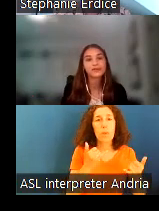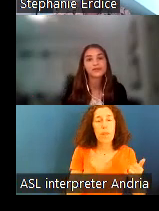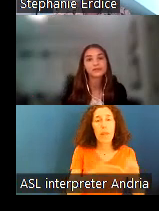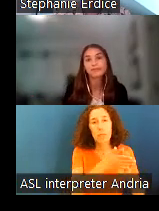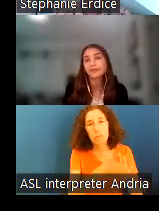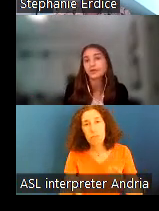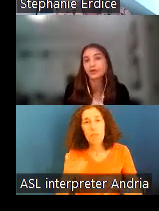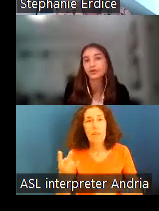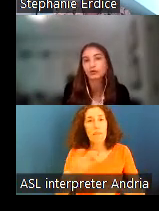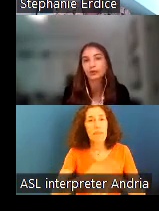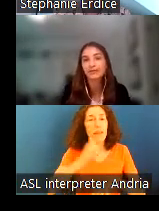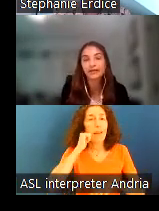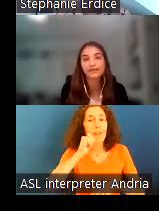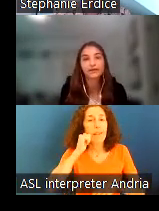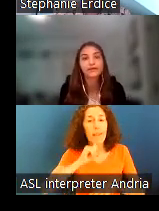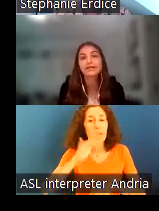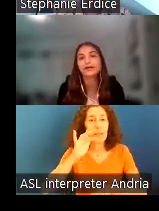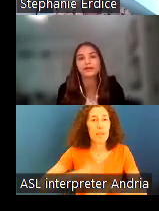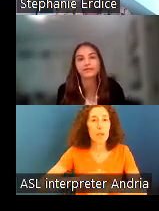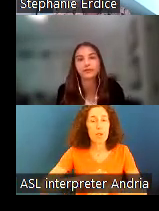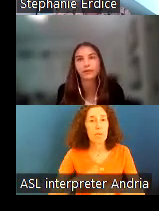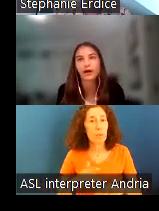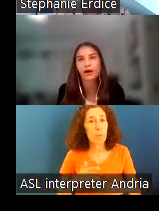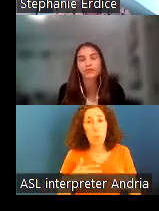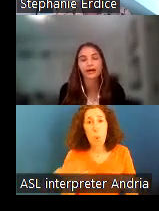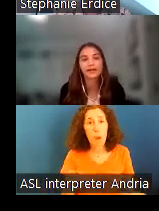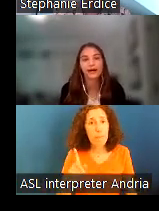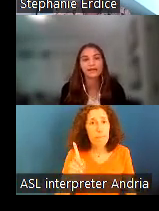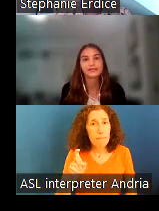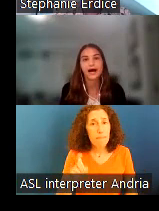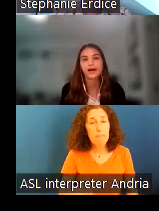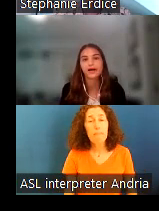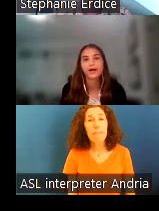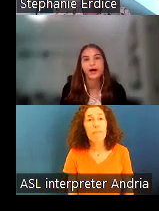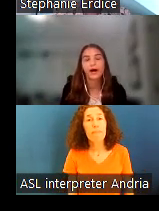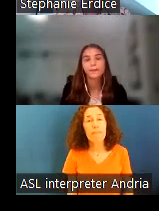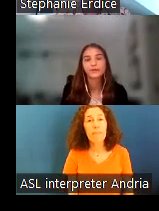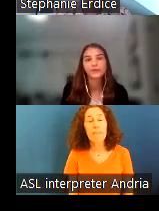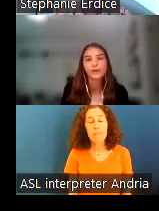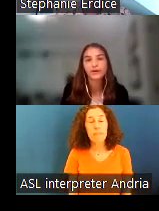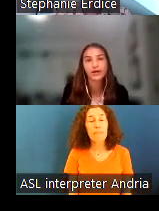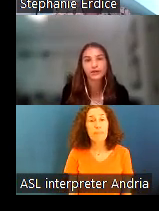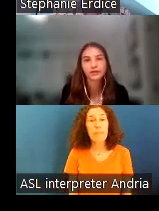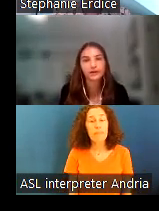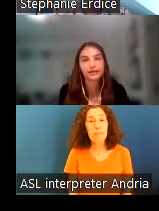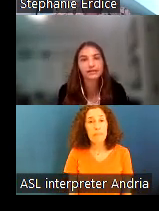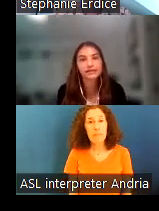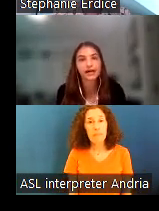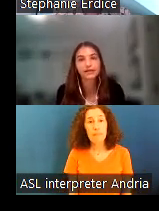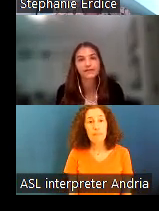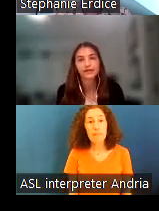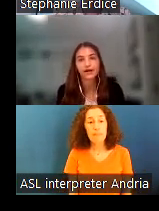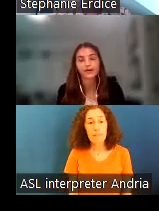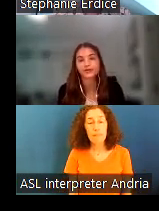What are some things maybe you could do in the immediate if you recognize that you are starting to